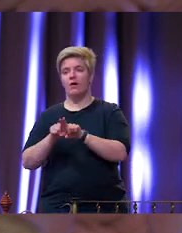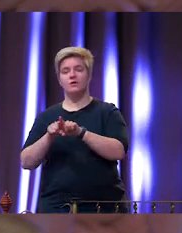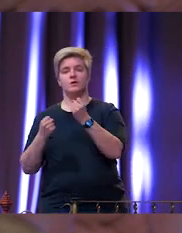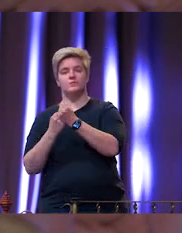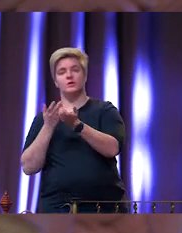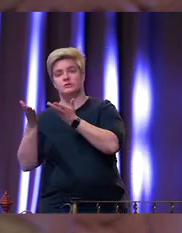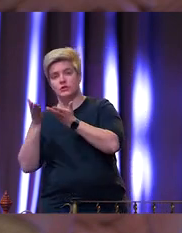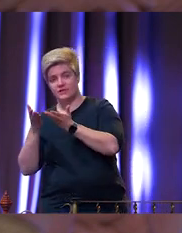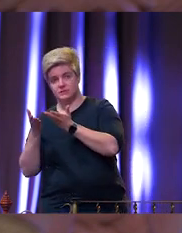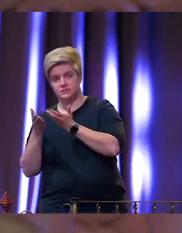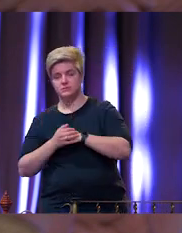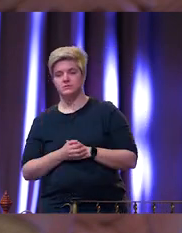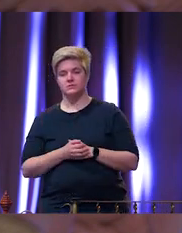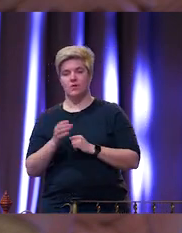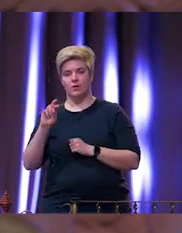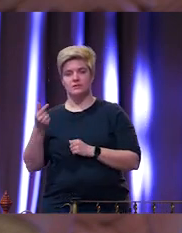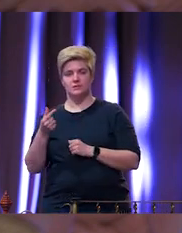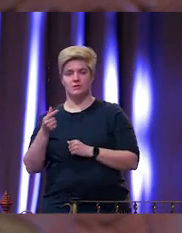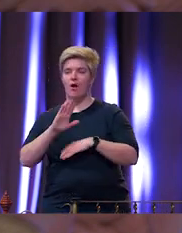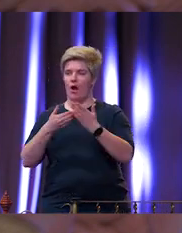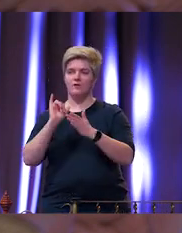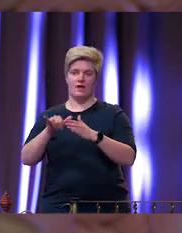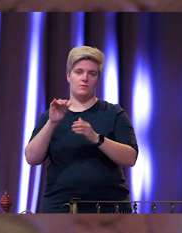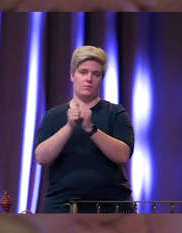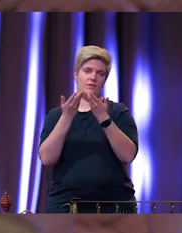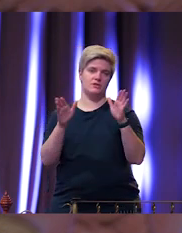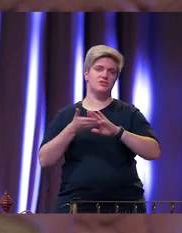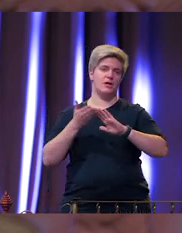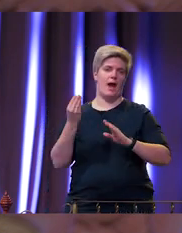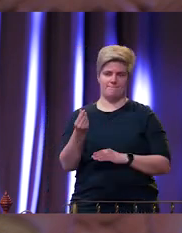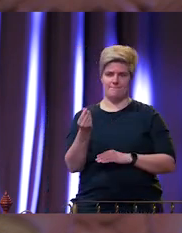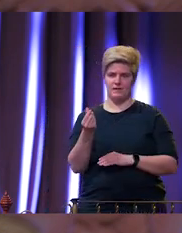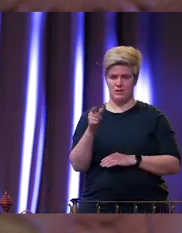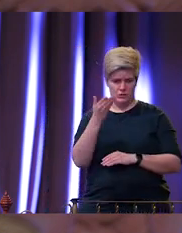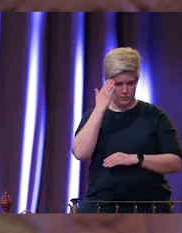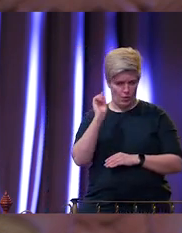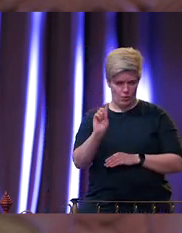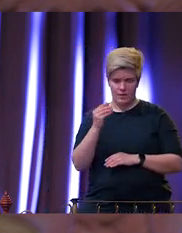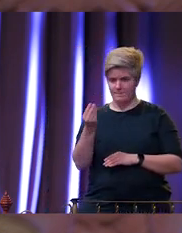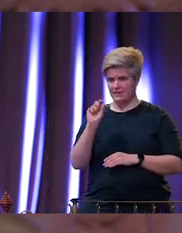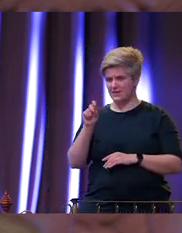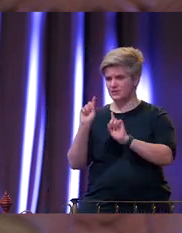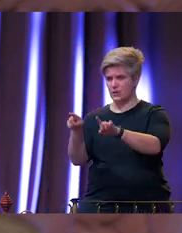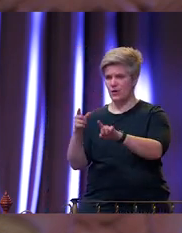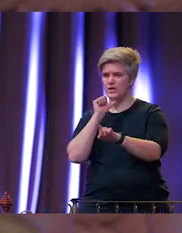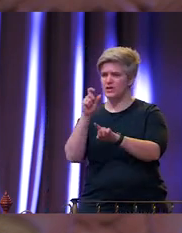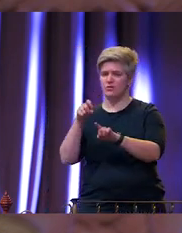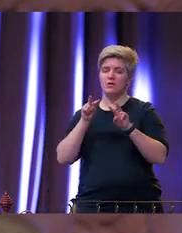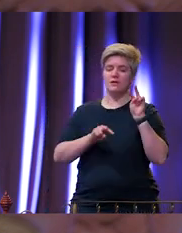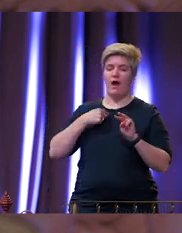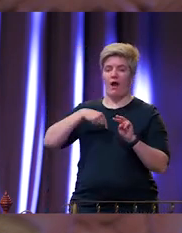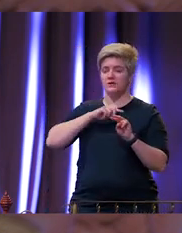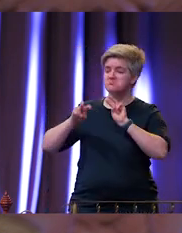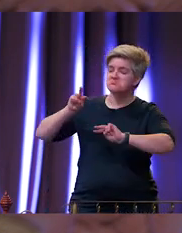organizations, all of that with Gen Op money, because you know, you guys know where the money needs to go. You don't need us looking over your shoulder telling us